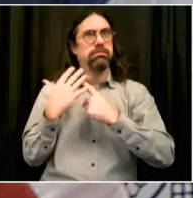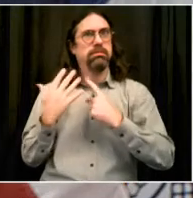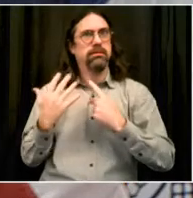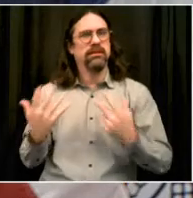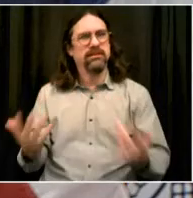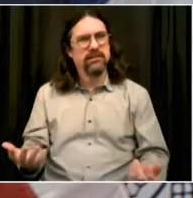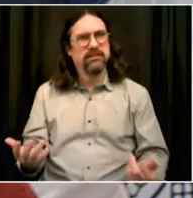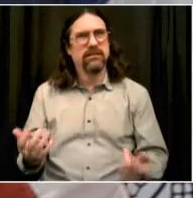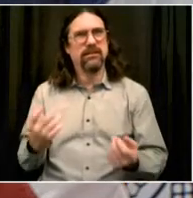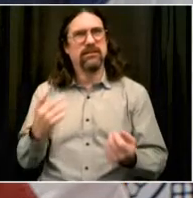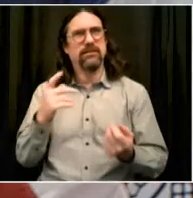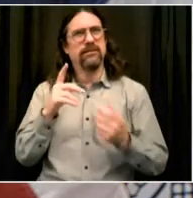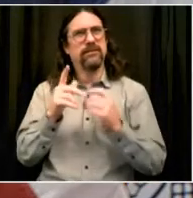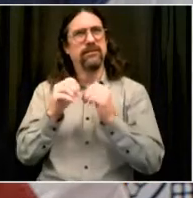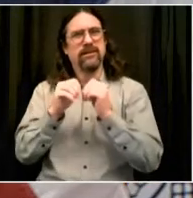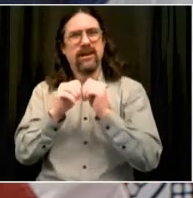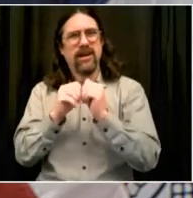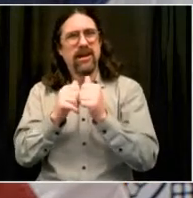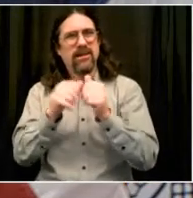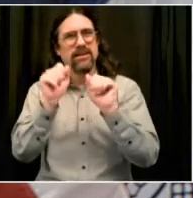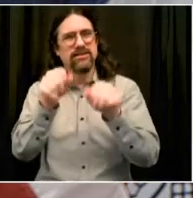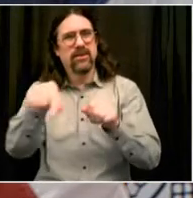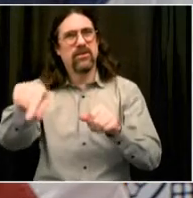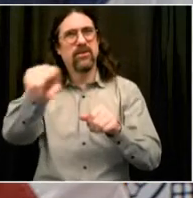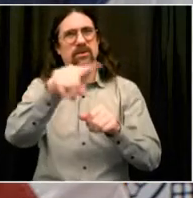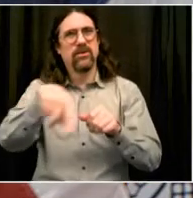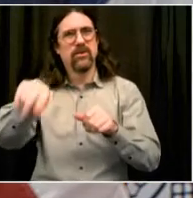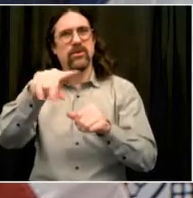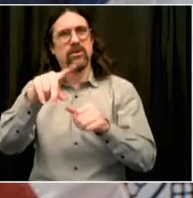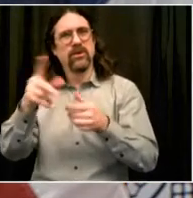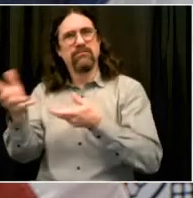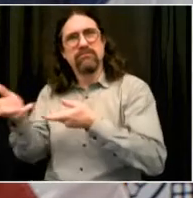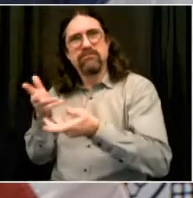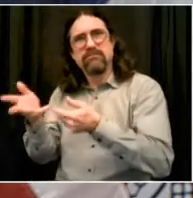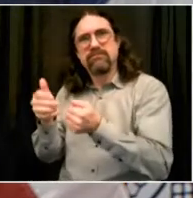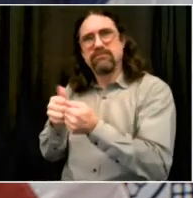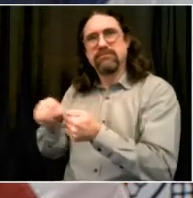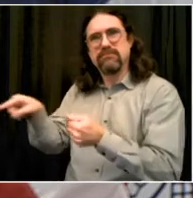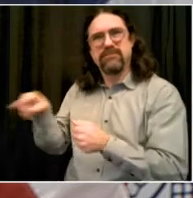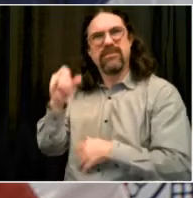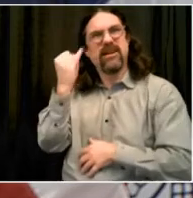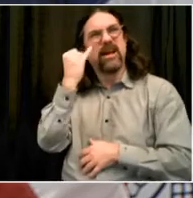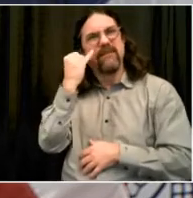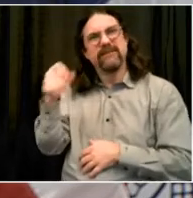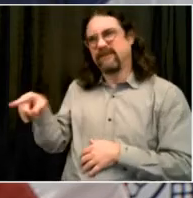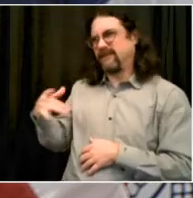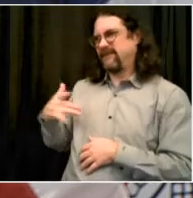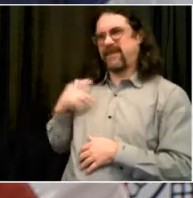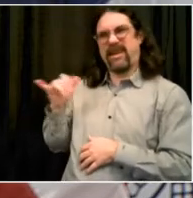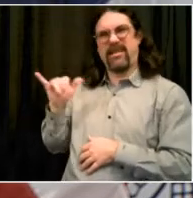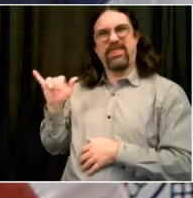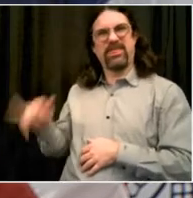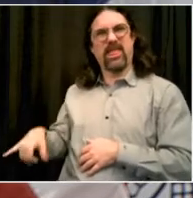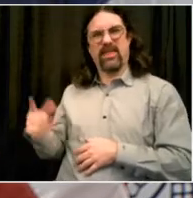question, Amanda. I'm really sad that you had that experience. So I just want to start with that.